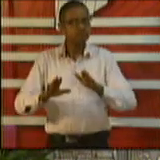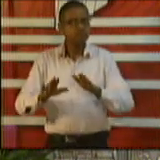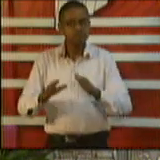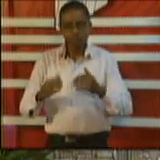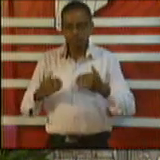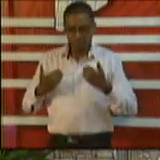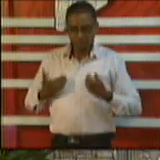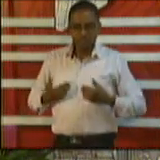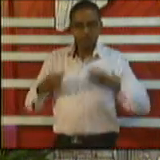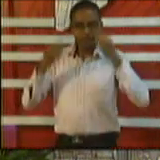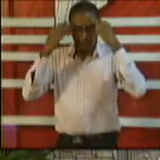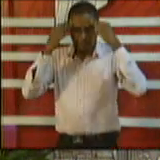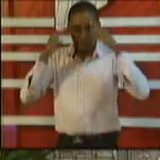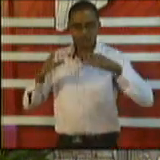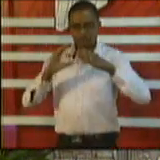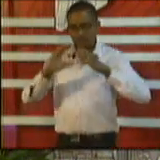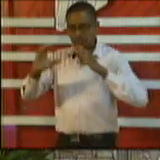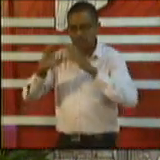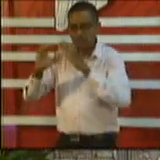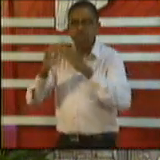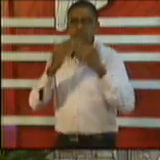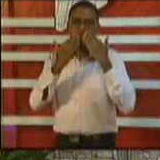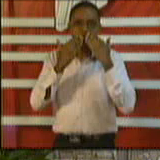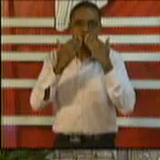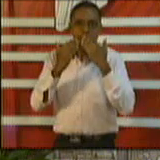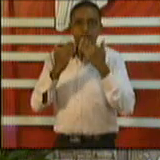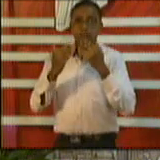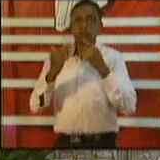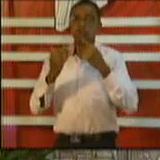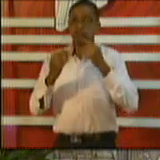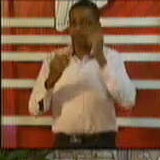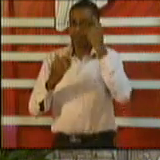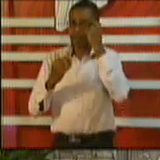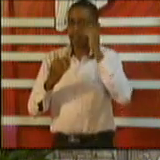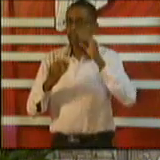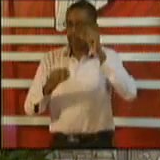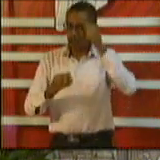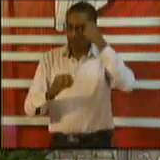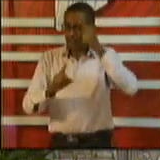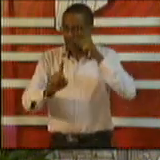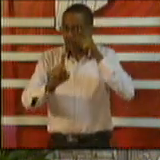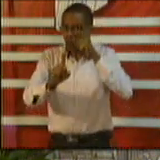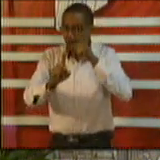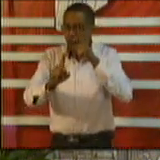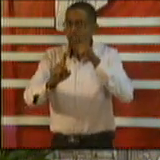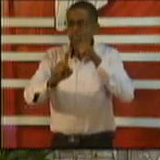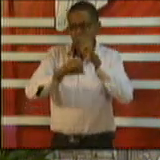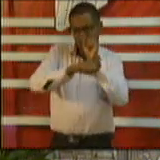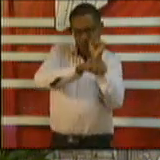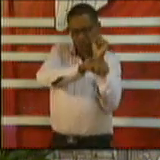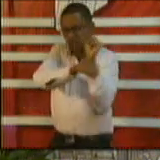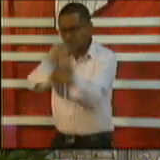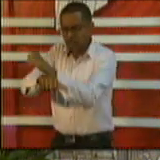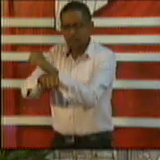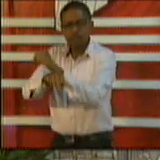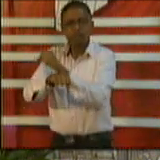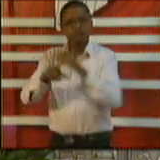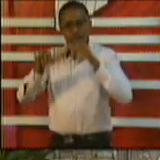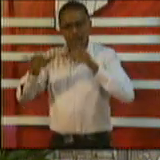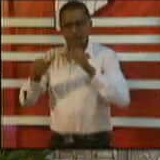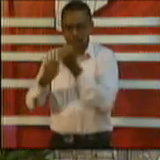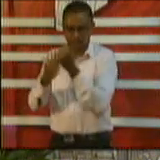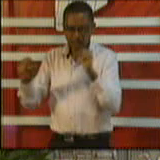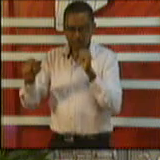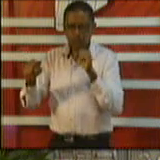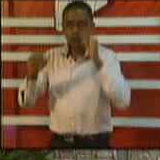as the government continues its efforts to keep the curve flat and beat covet 19 stay safe may